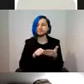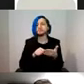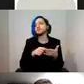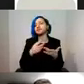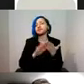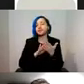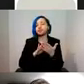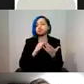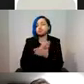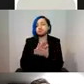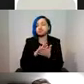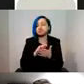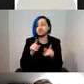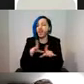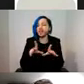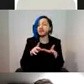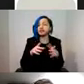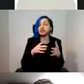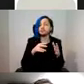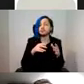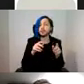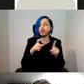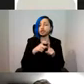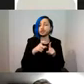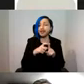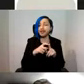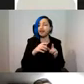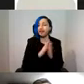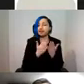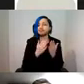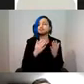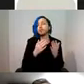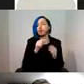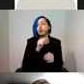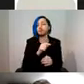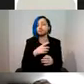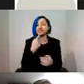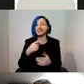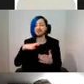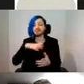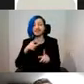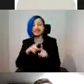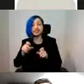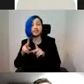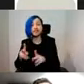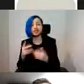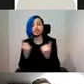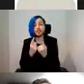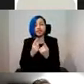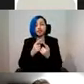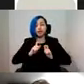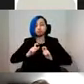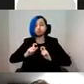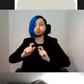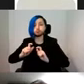that might have been used in the Doomsday book, for example. He suggests we need a digital version, something that will last hundreds